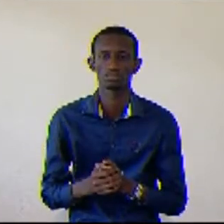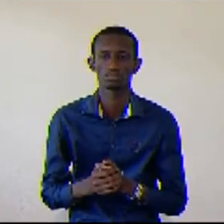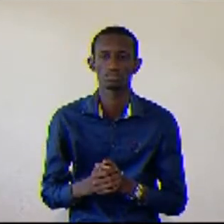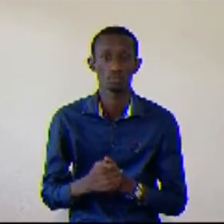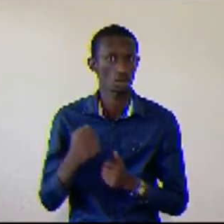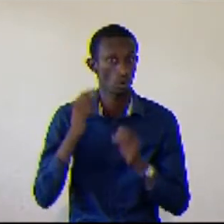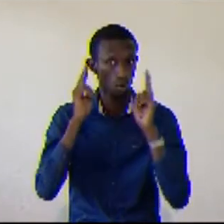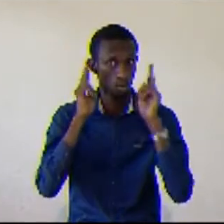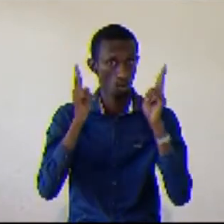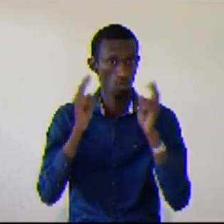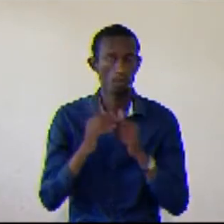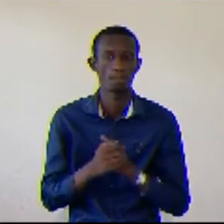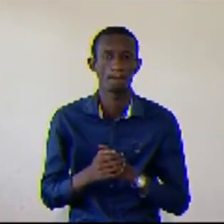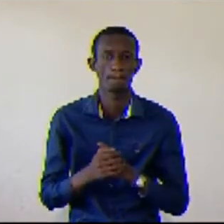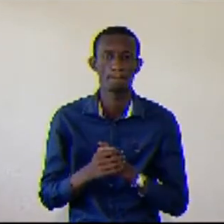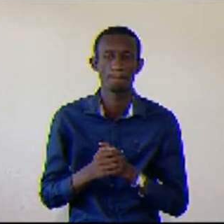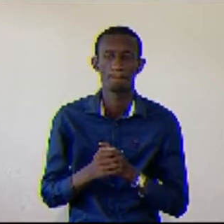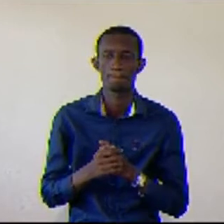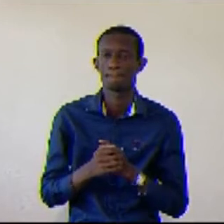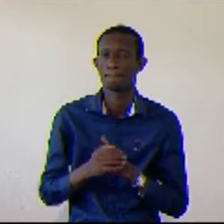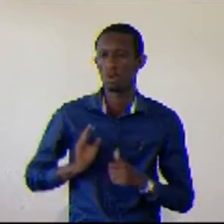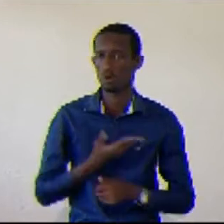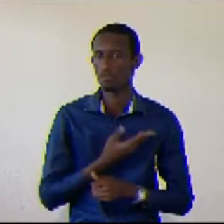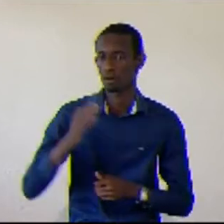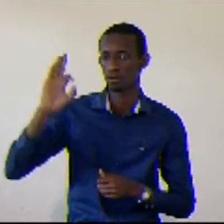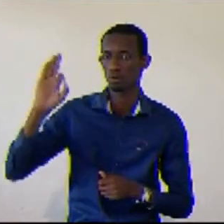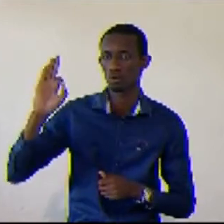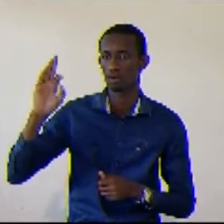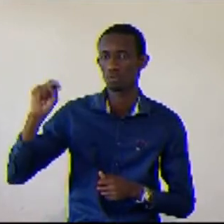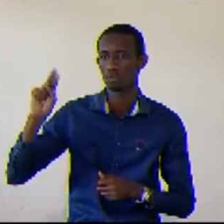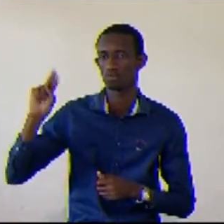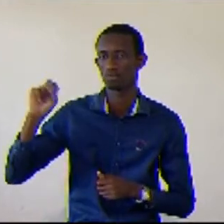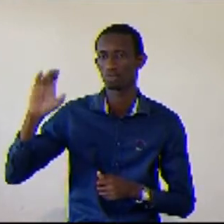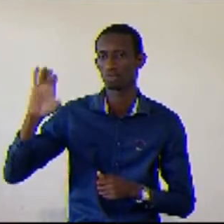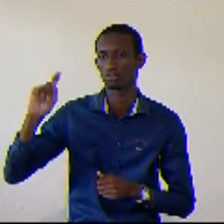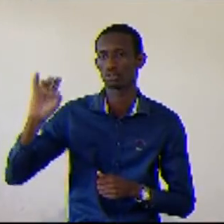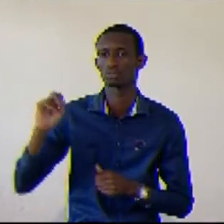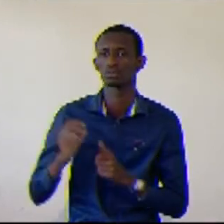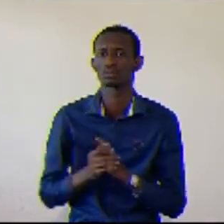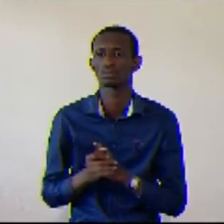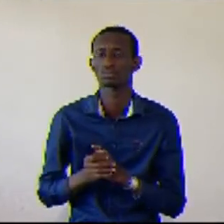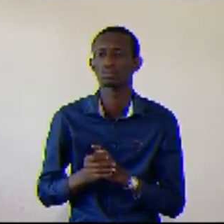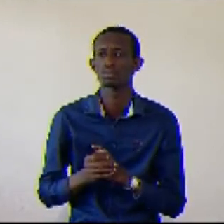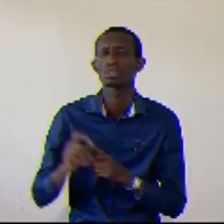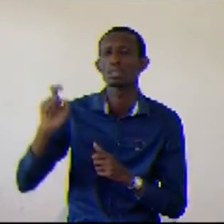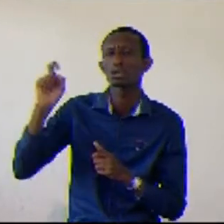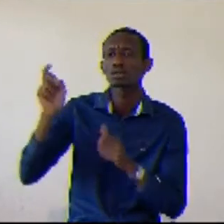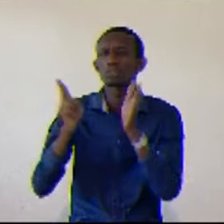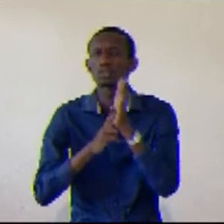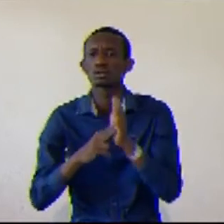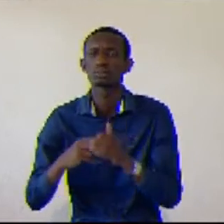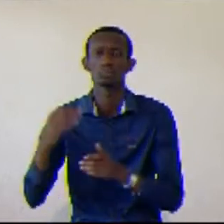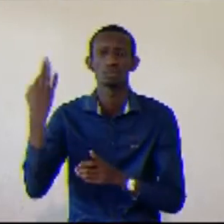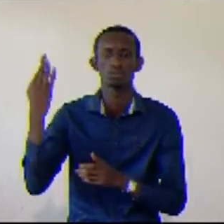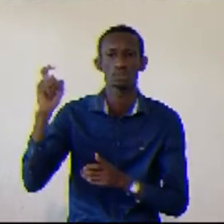hope our function f of x to be 3x cubed plus x minus